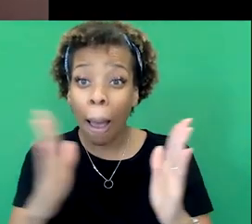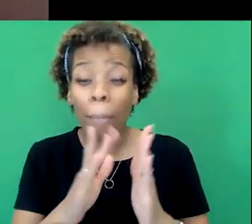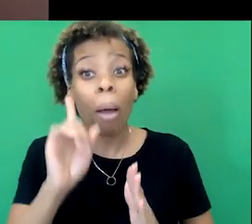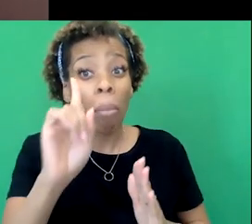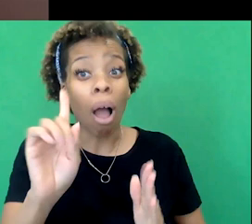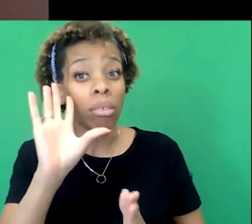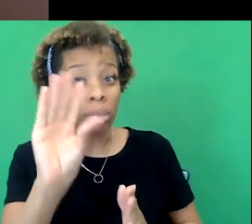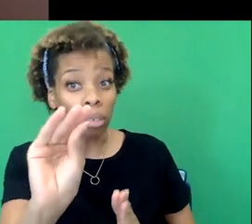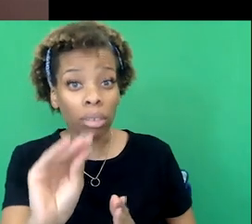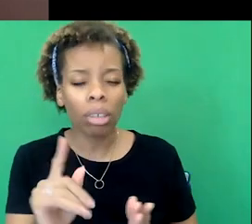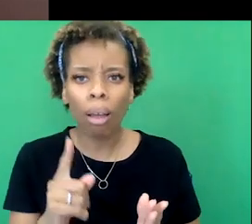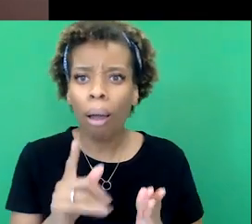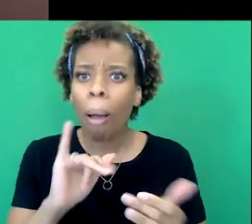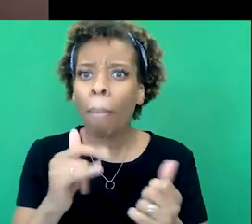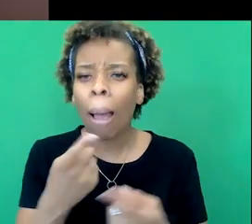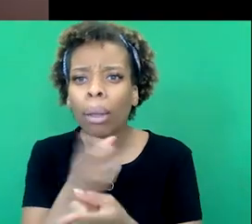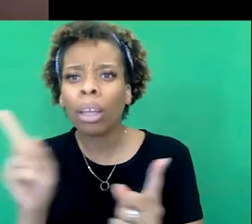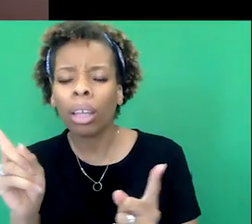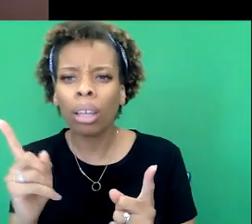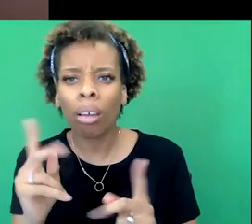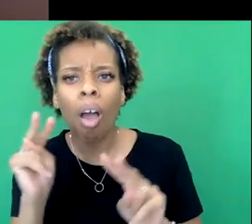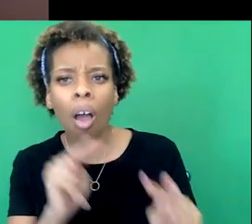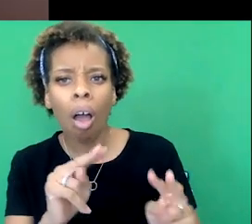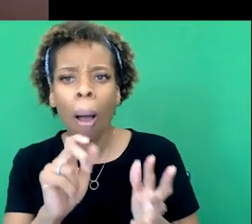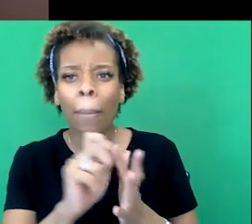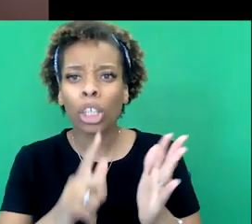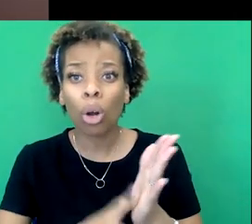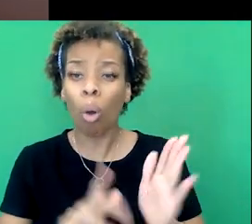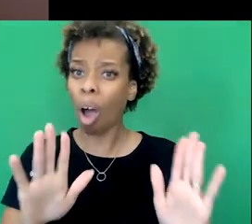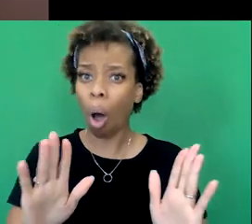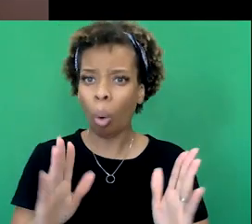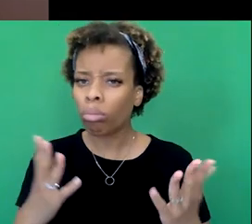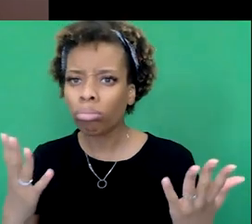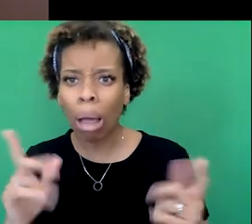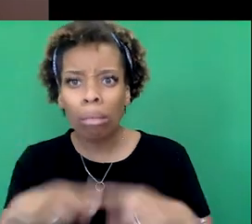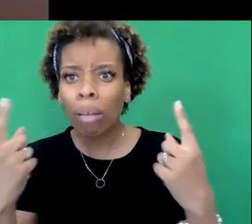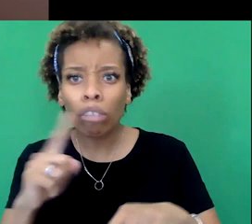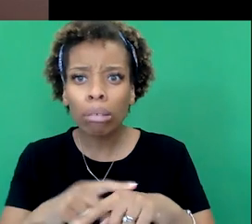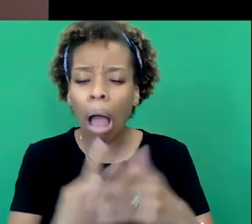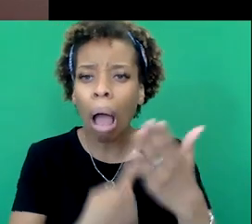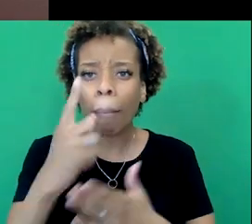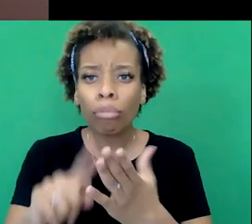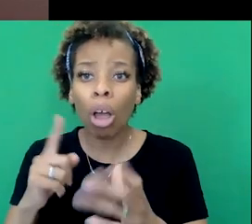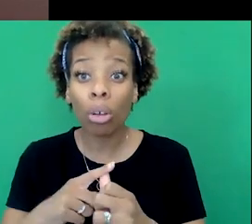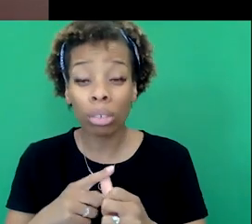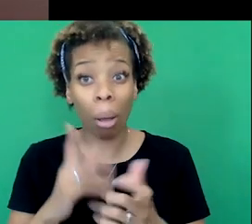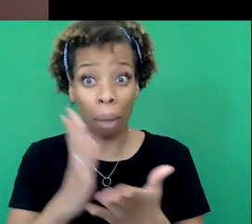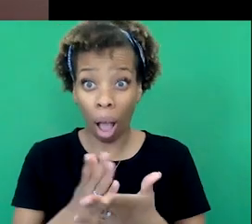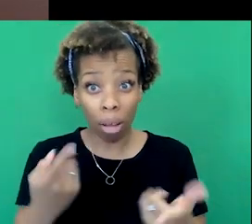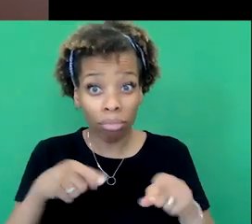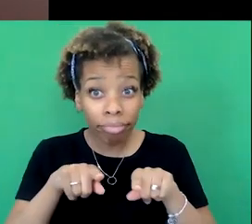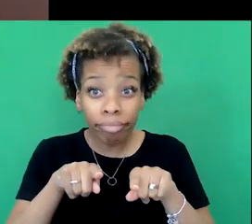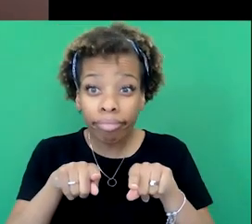just highlight the fact that, you know, I think people might consider Peterloo to be just a different period of history to Jane Austen, but it's actually running in